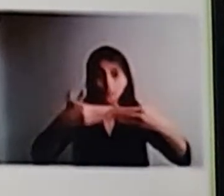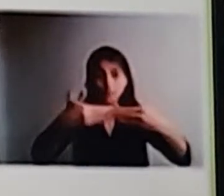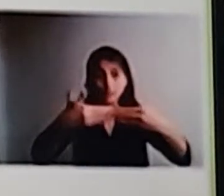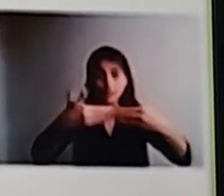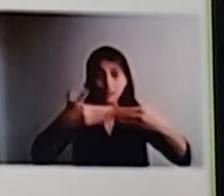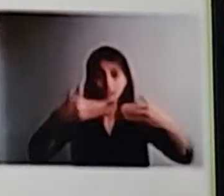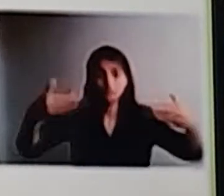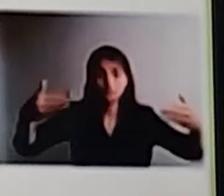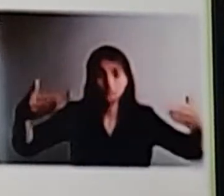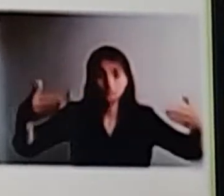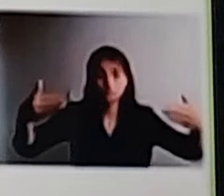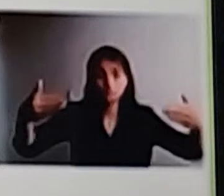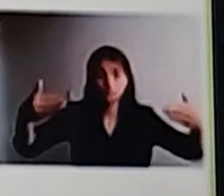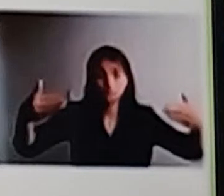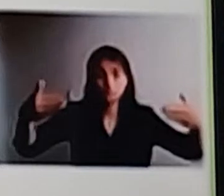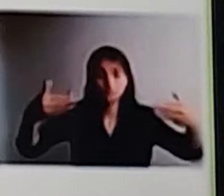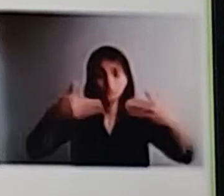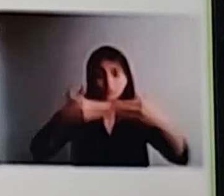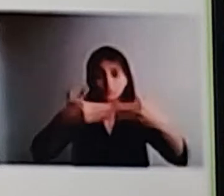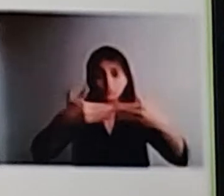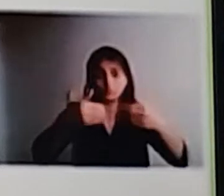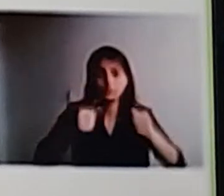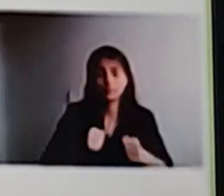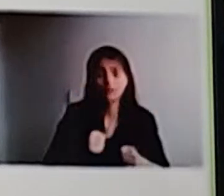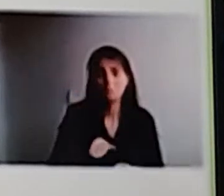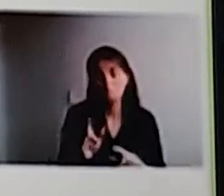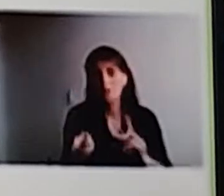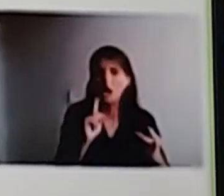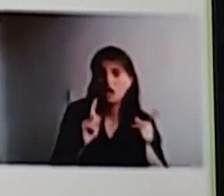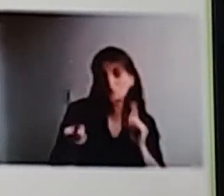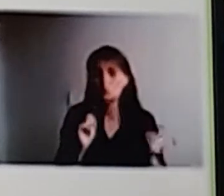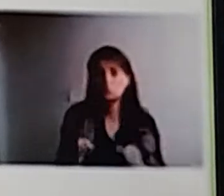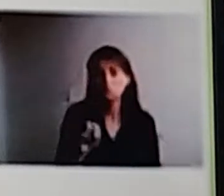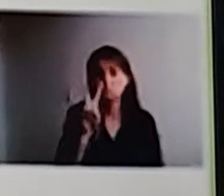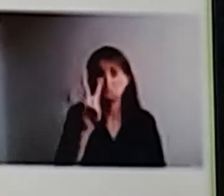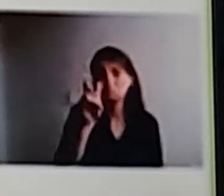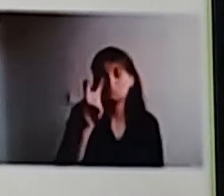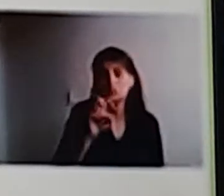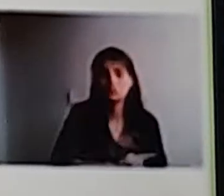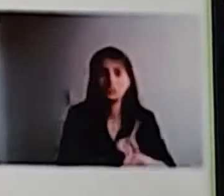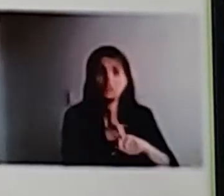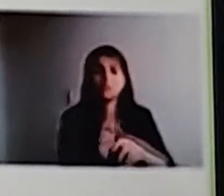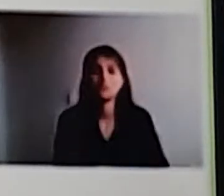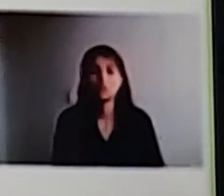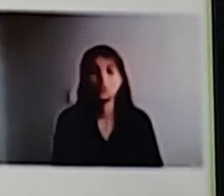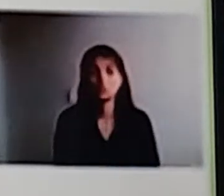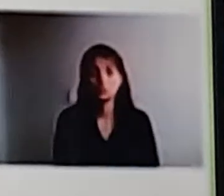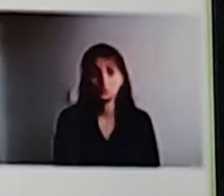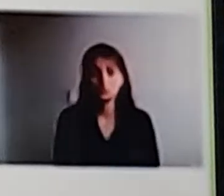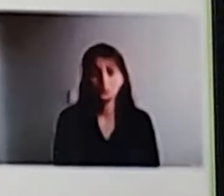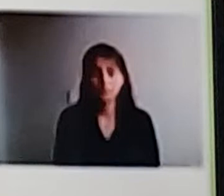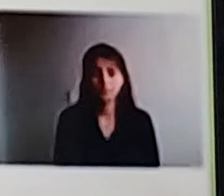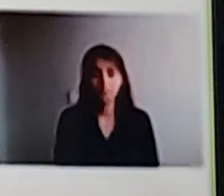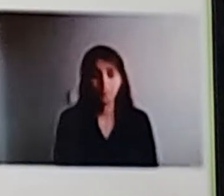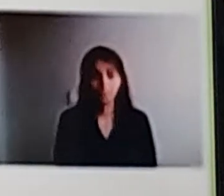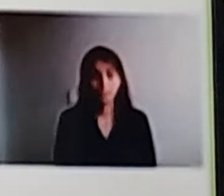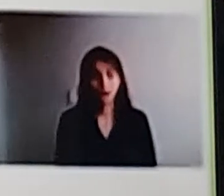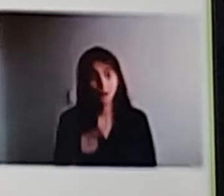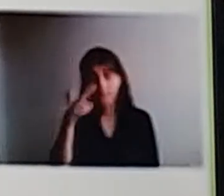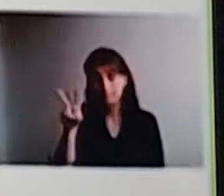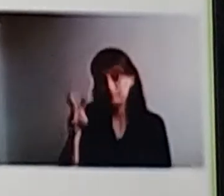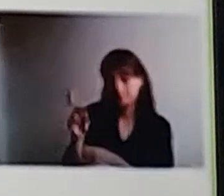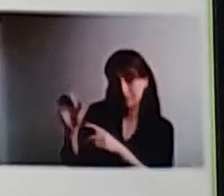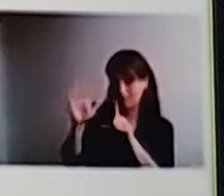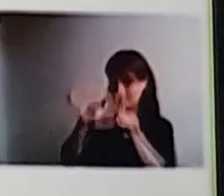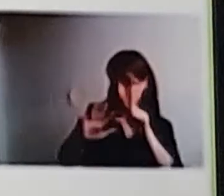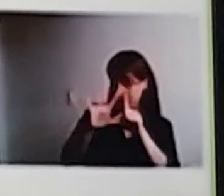Can we start the video? As you see, the height of the bottom is 1 meter, and there is braille language here.